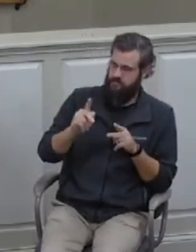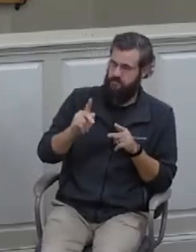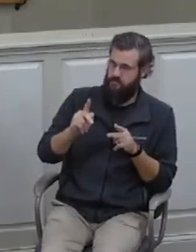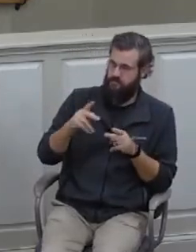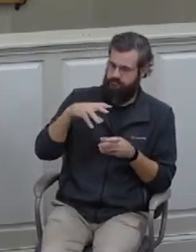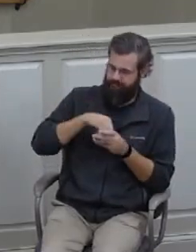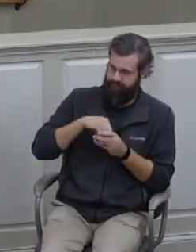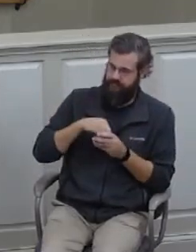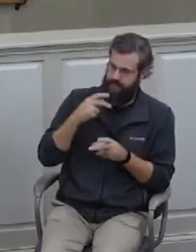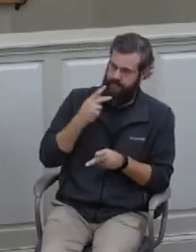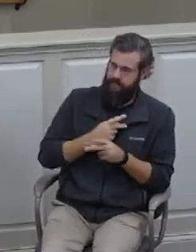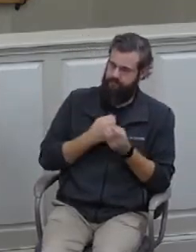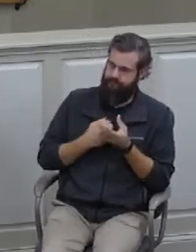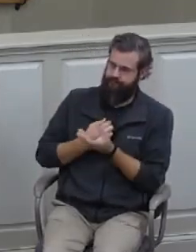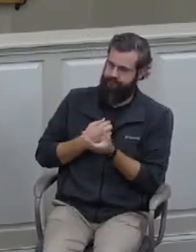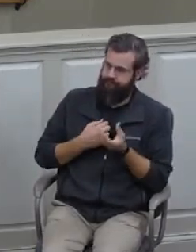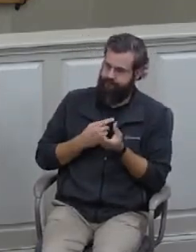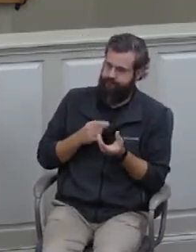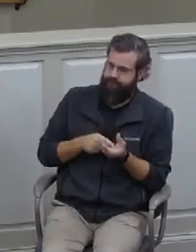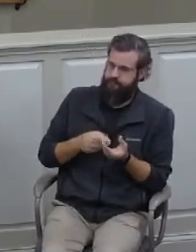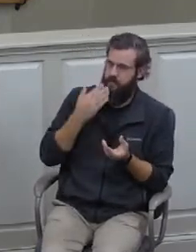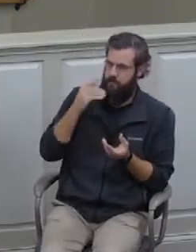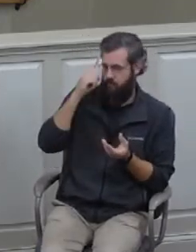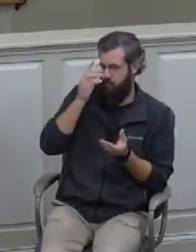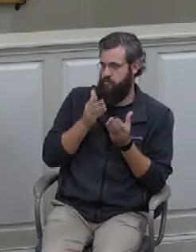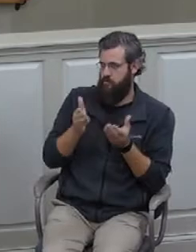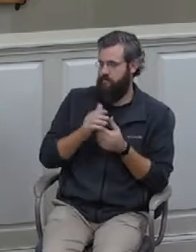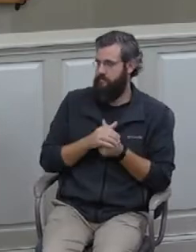you always, wherever you go. Thank you for your service. Thank you.